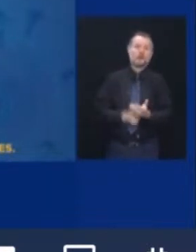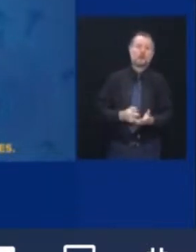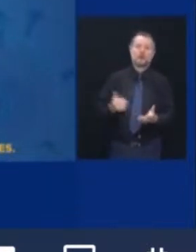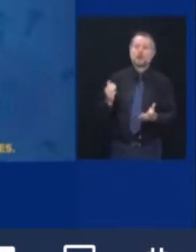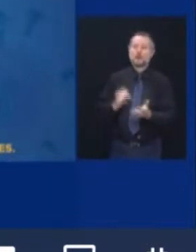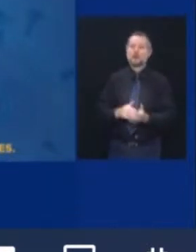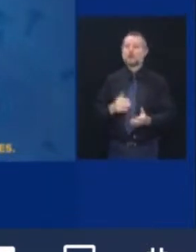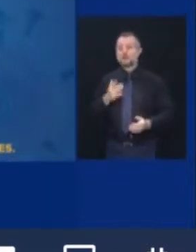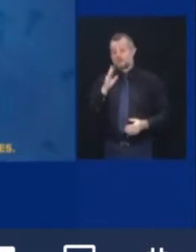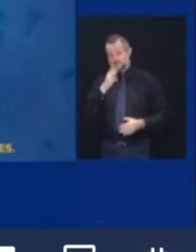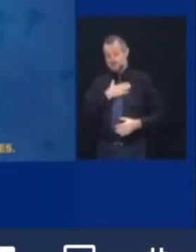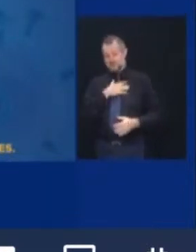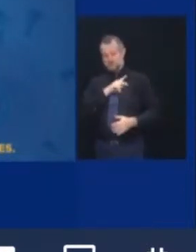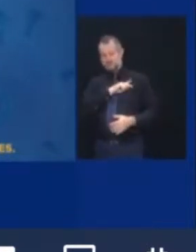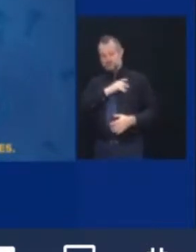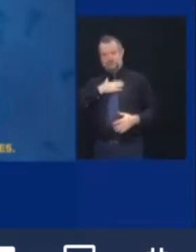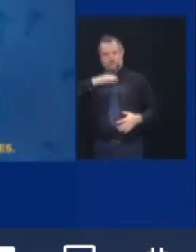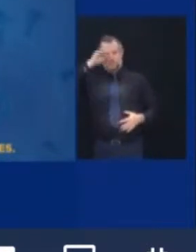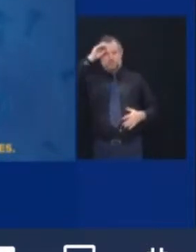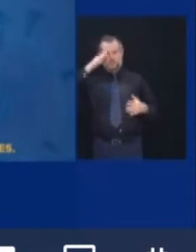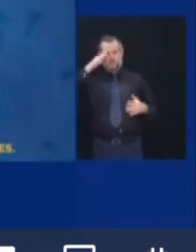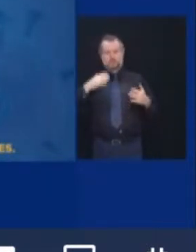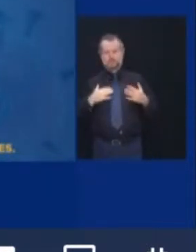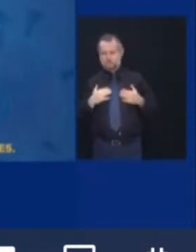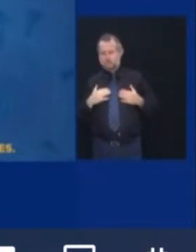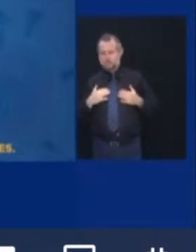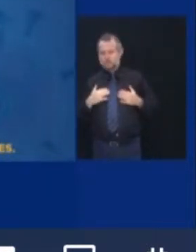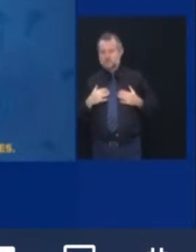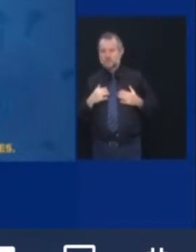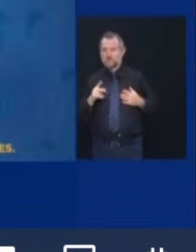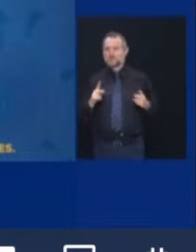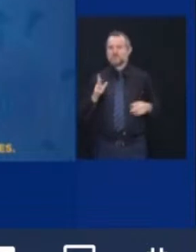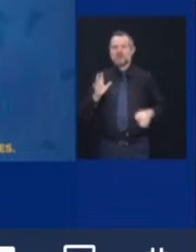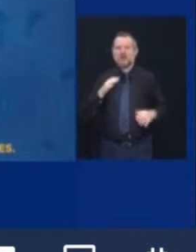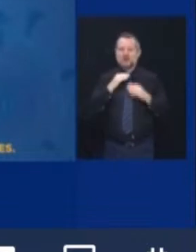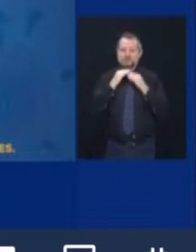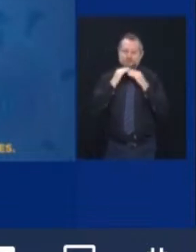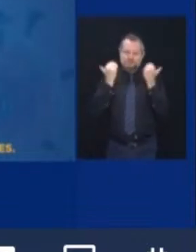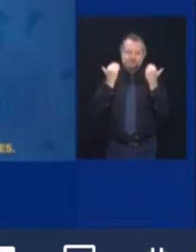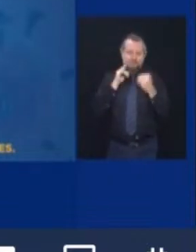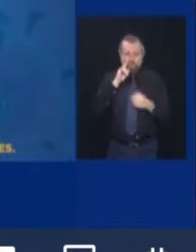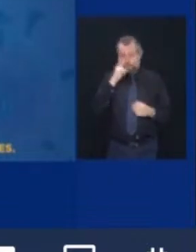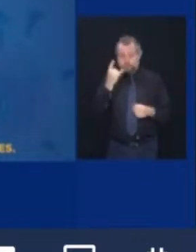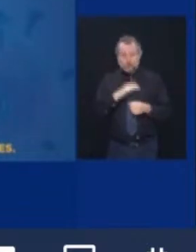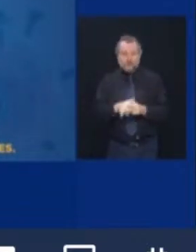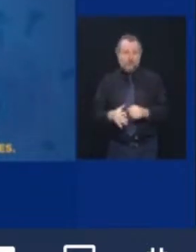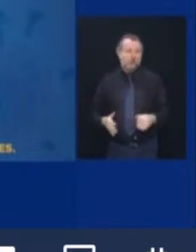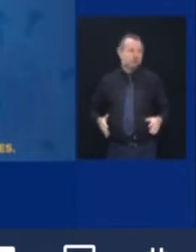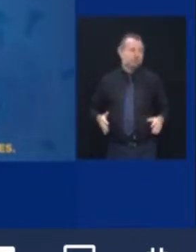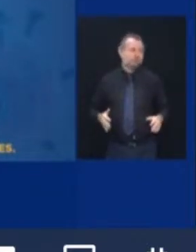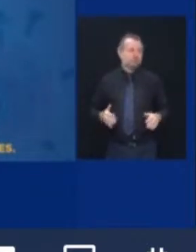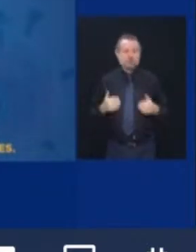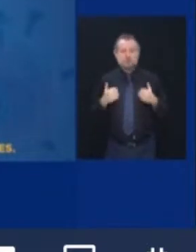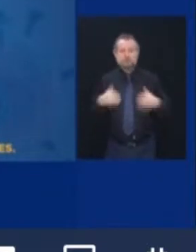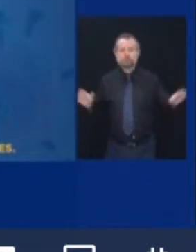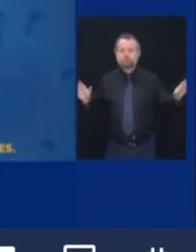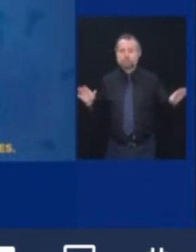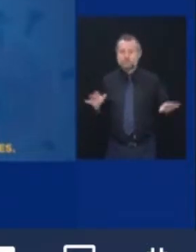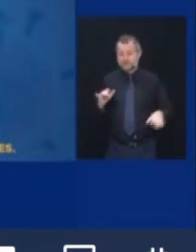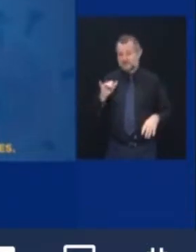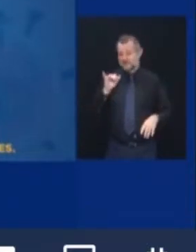opinion. Well, we have COVID fatigue. COVID fatigue is a real